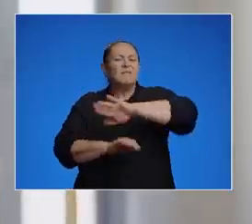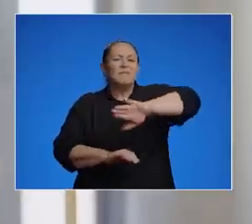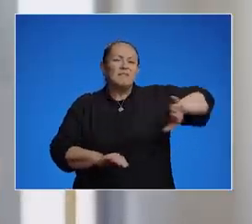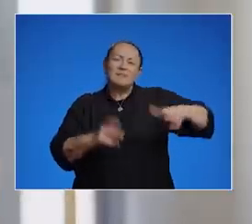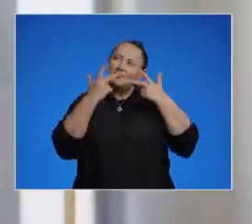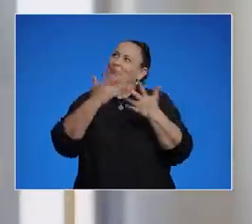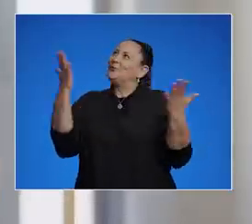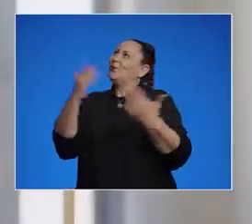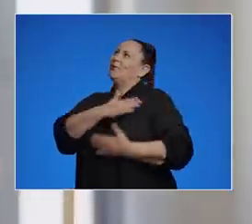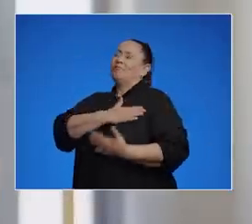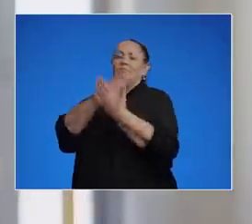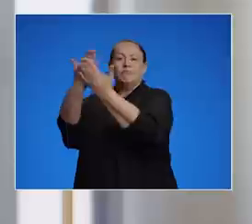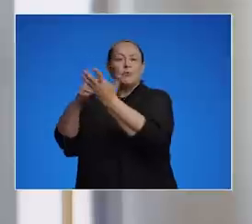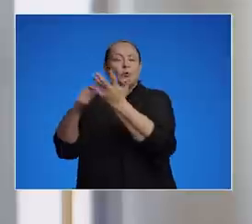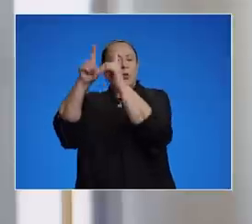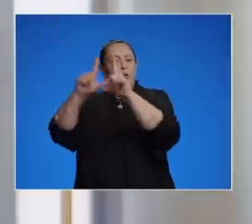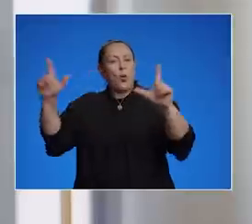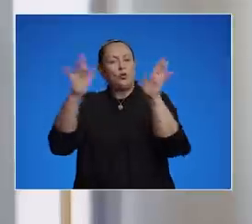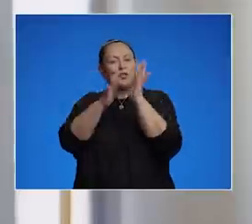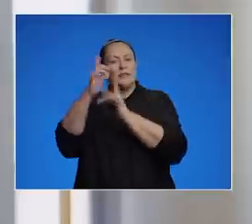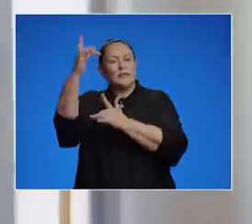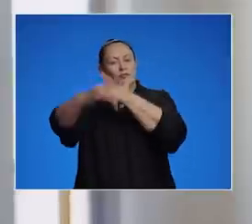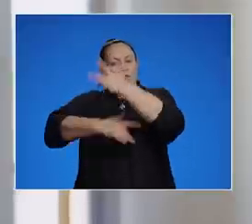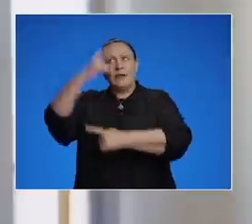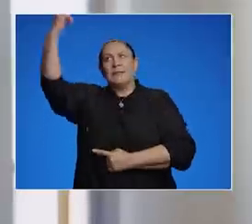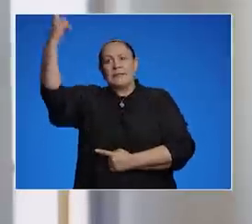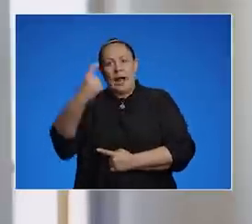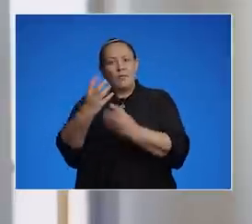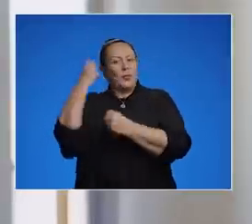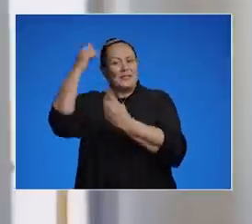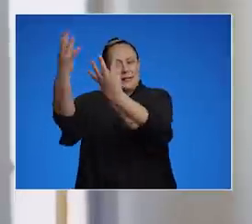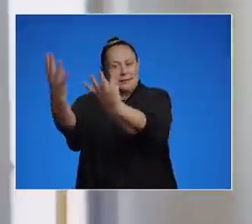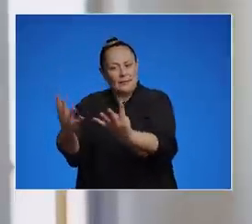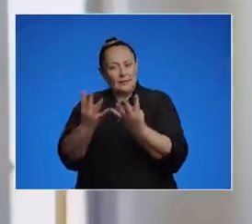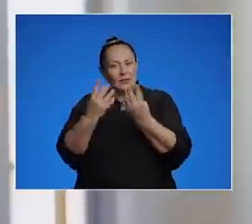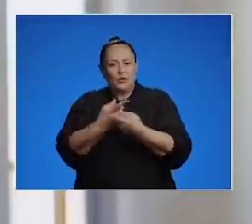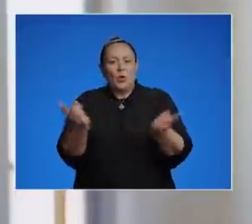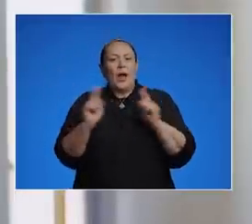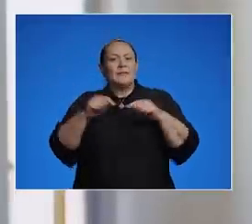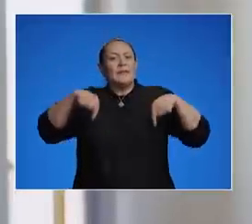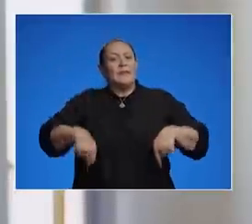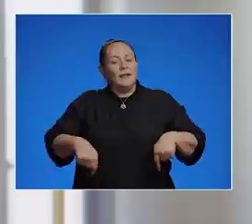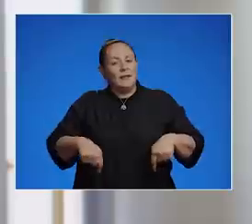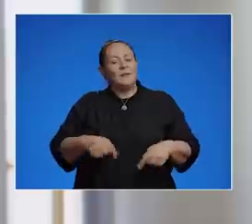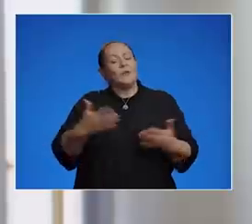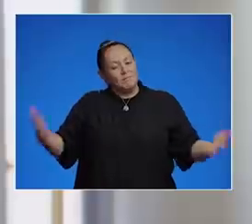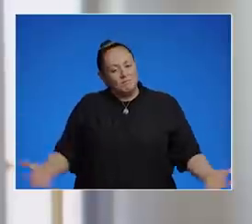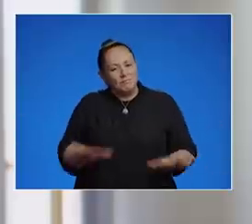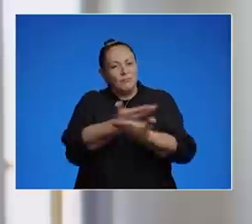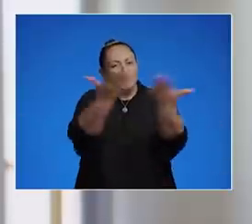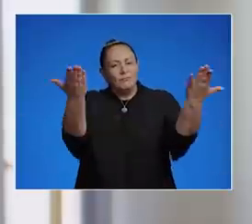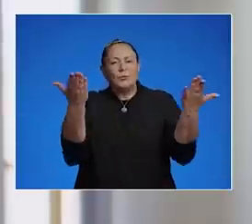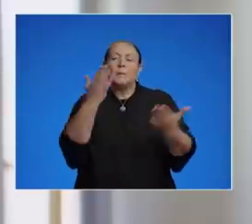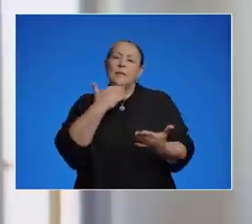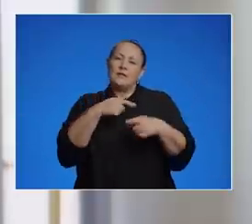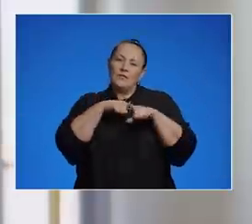God and Father, when our Lord Jesus Christ comes with all his saints. Finally, brothers, we urge you and appeal